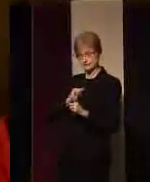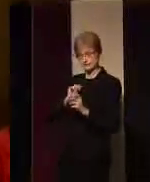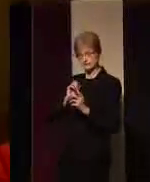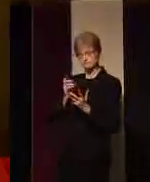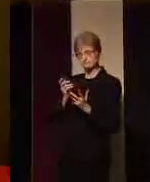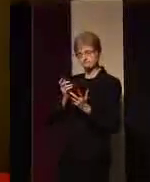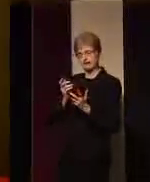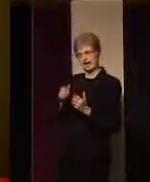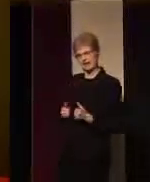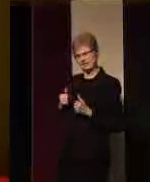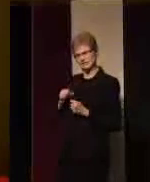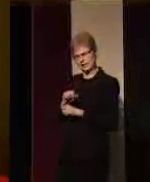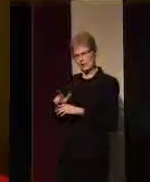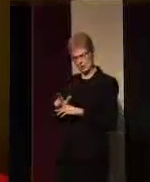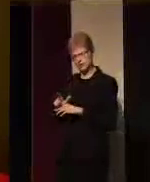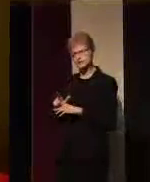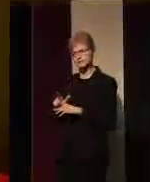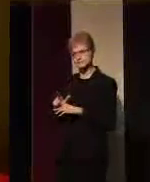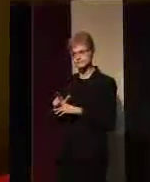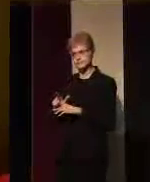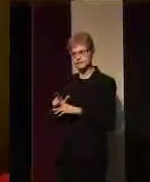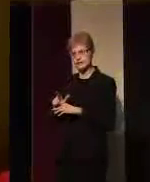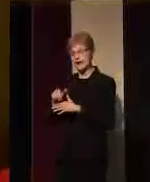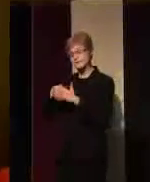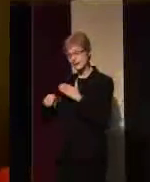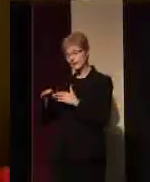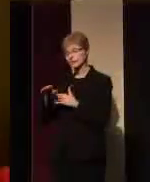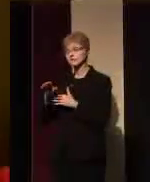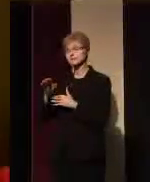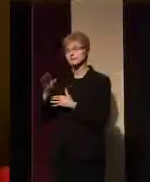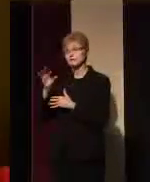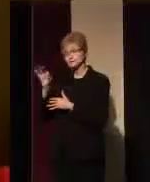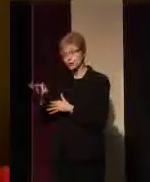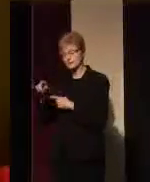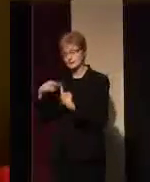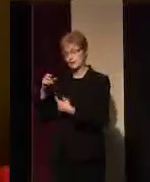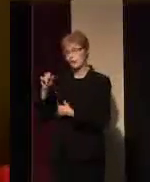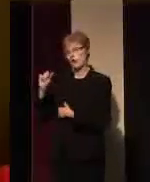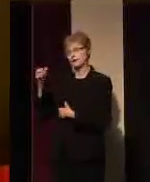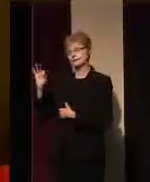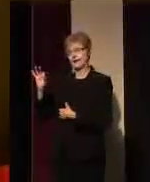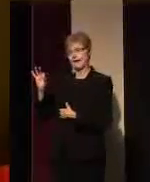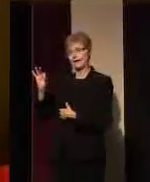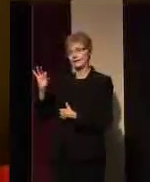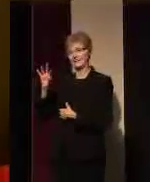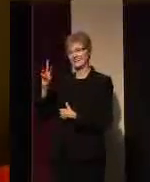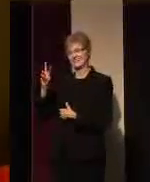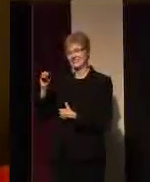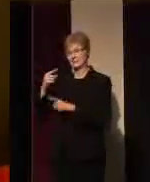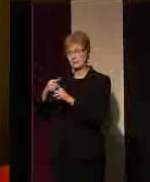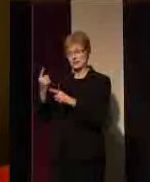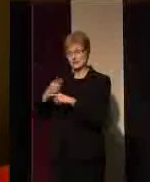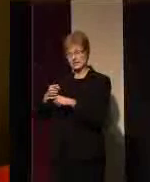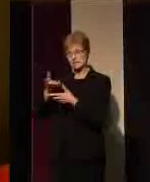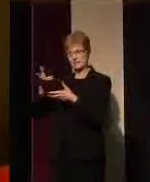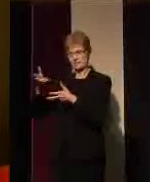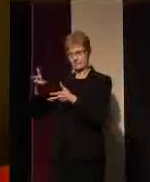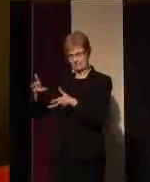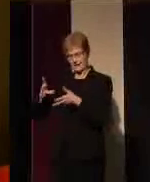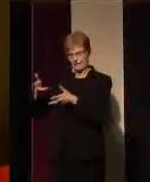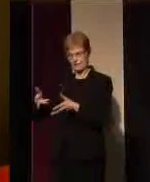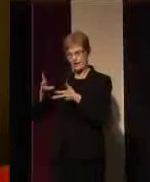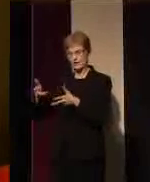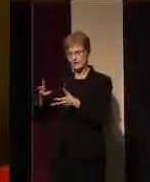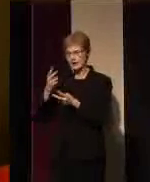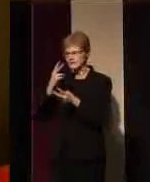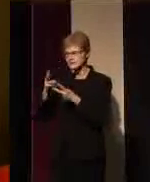resident, I've been in Ferguson since August 9th, since the shooting of Mike Brown, for the past 60 plus days. I've witnessed